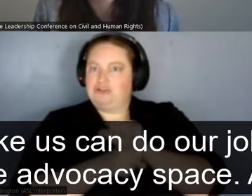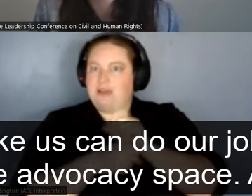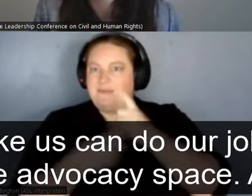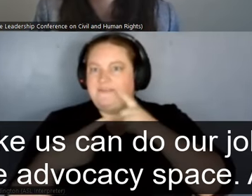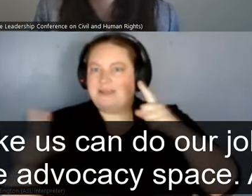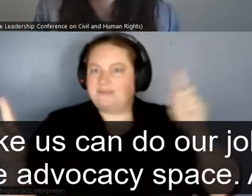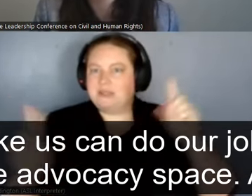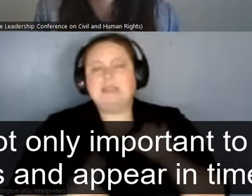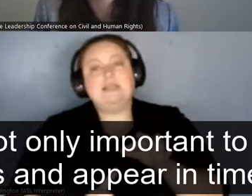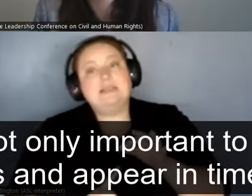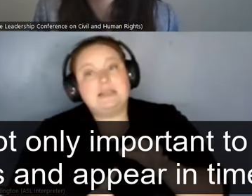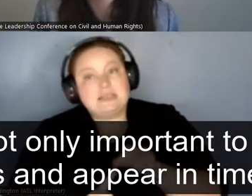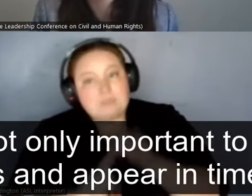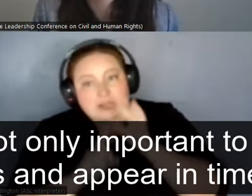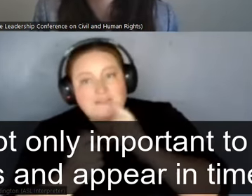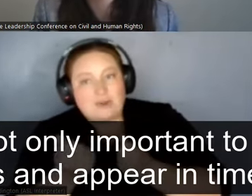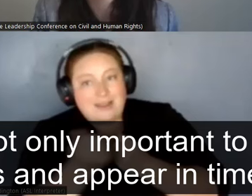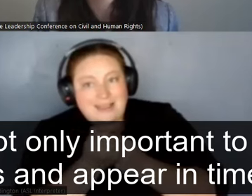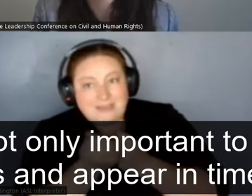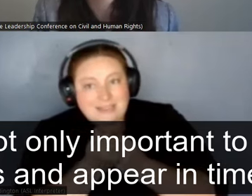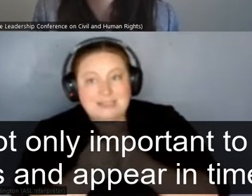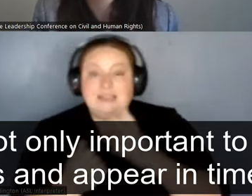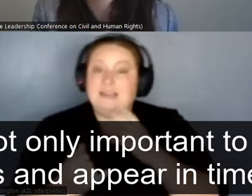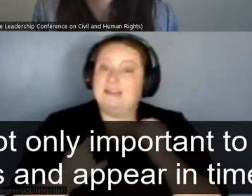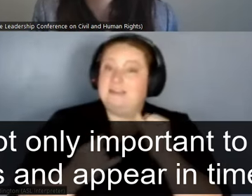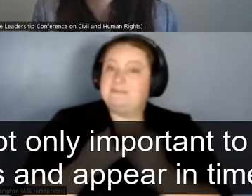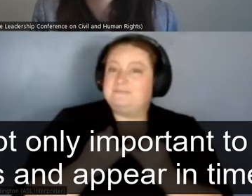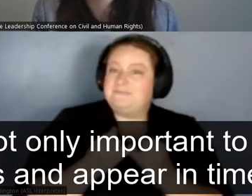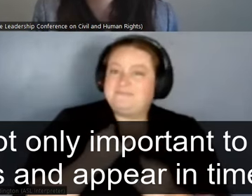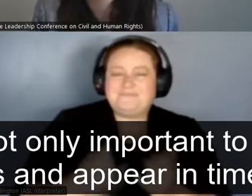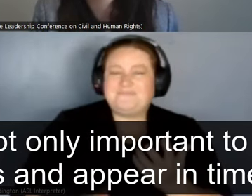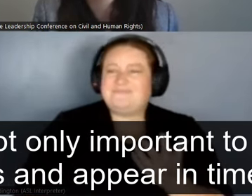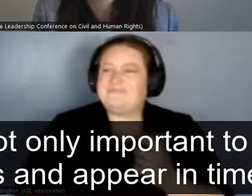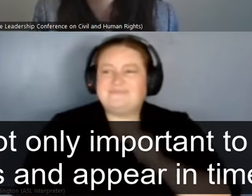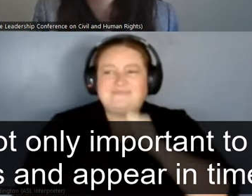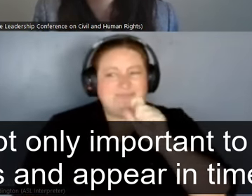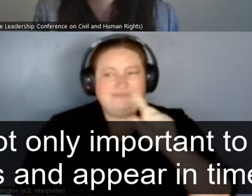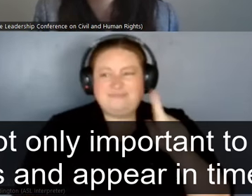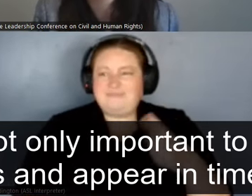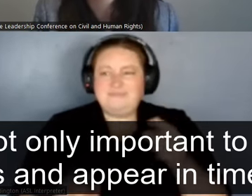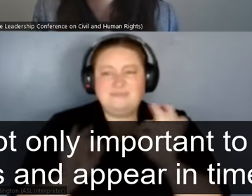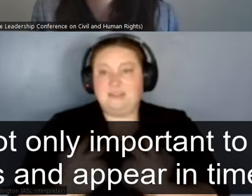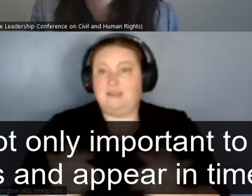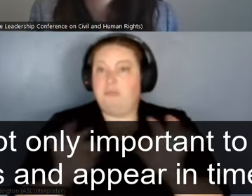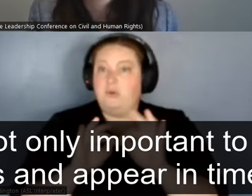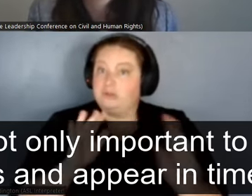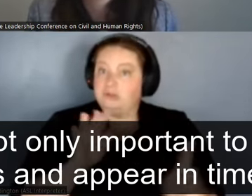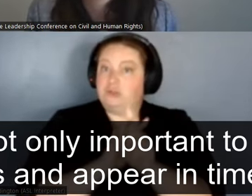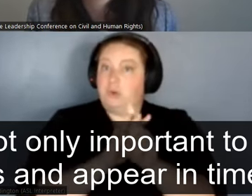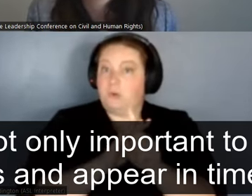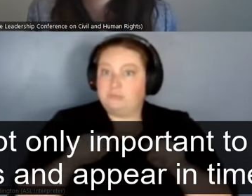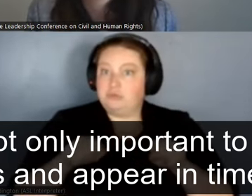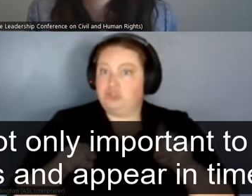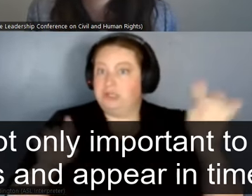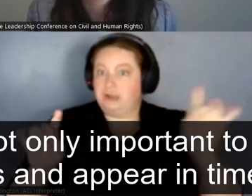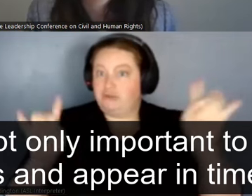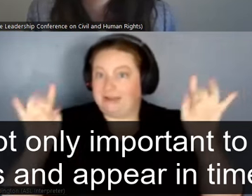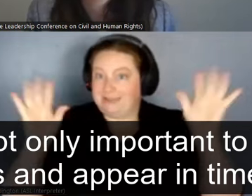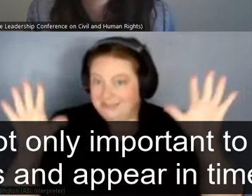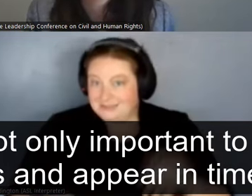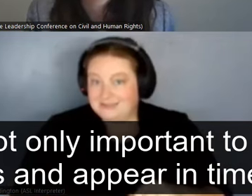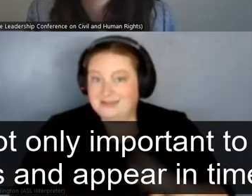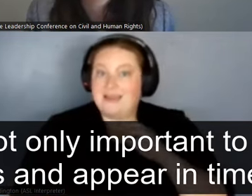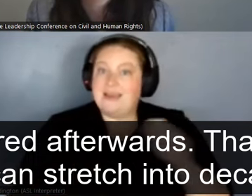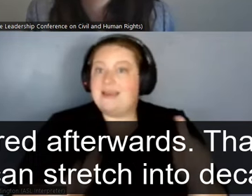advocacy space. And finally, I'll say, it's not only important to show up during a crisis and appear